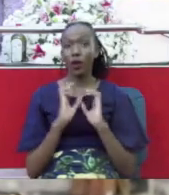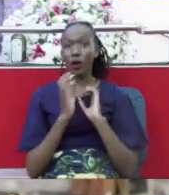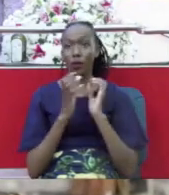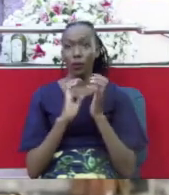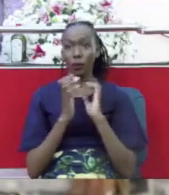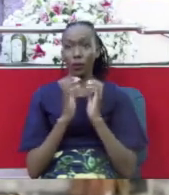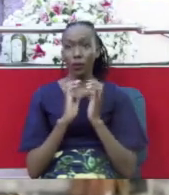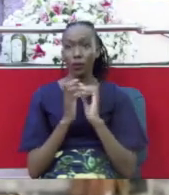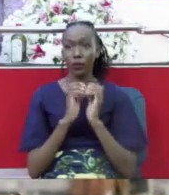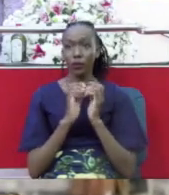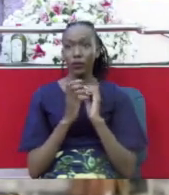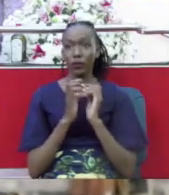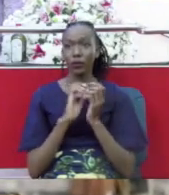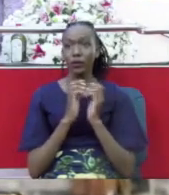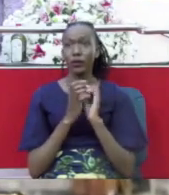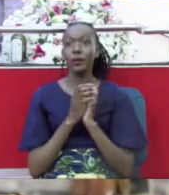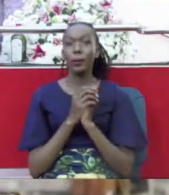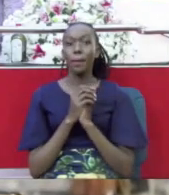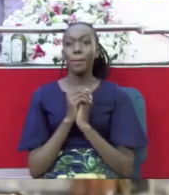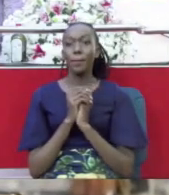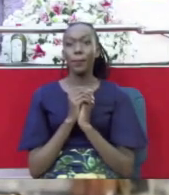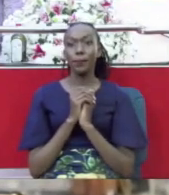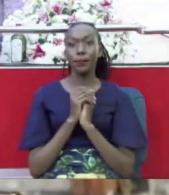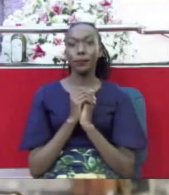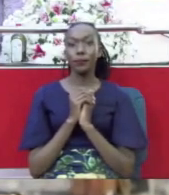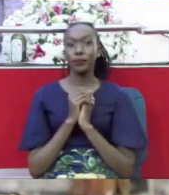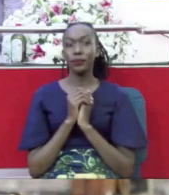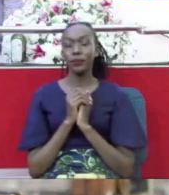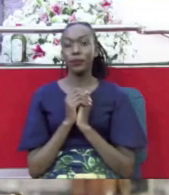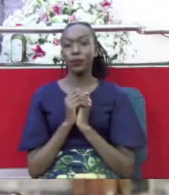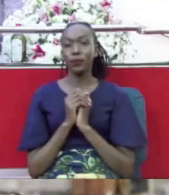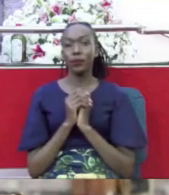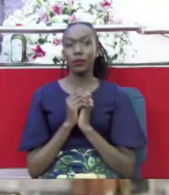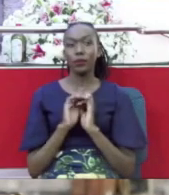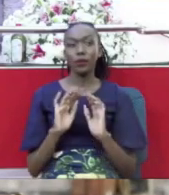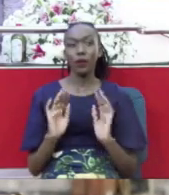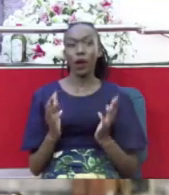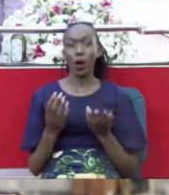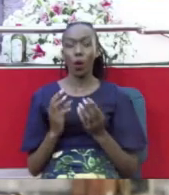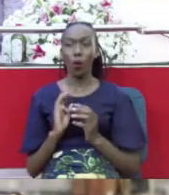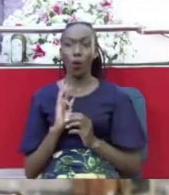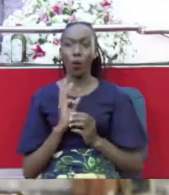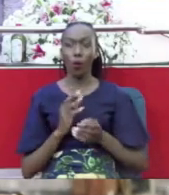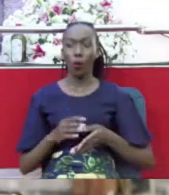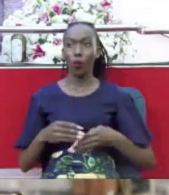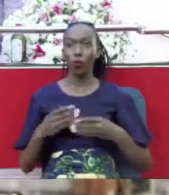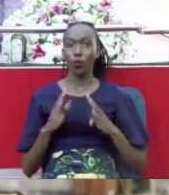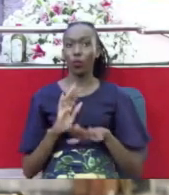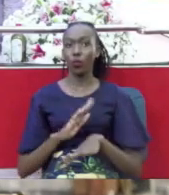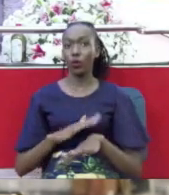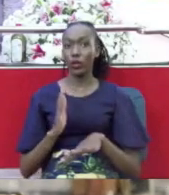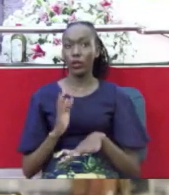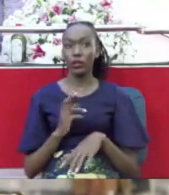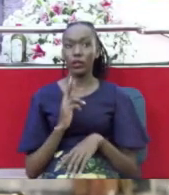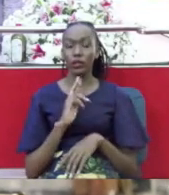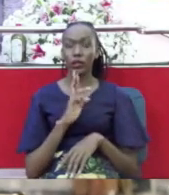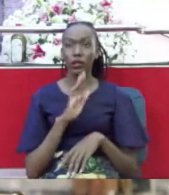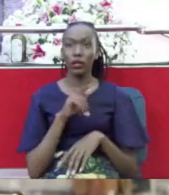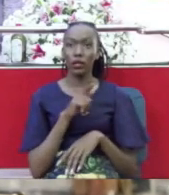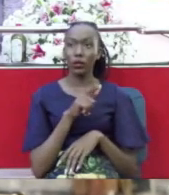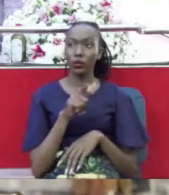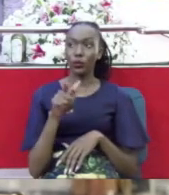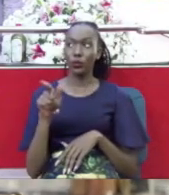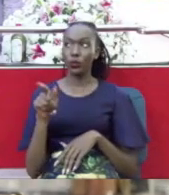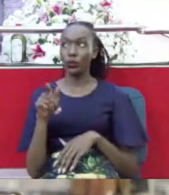how well we are doing when it comes to passing on our faith to the next generation. Kujikumbusha jinsi